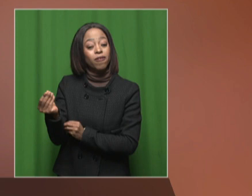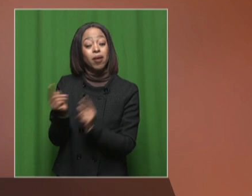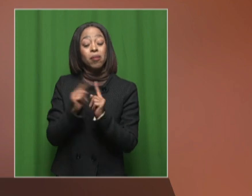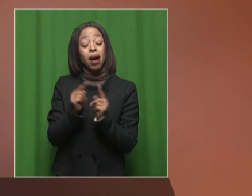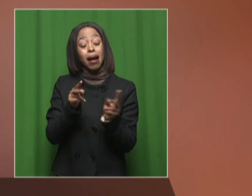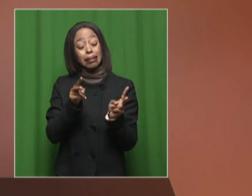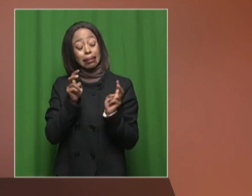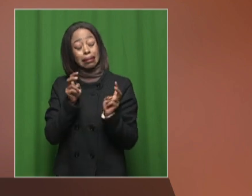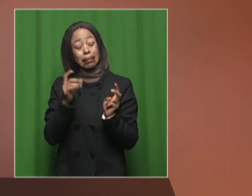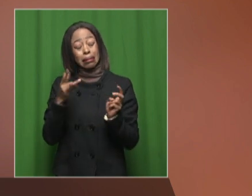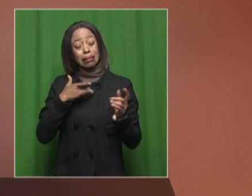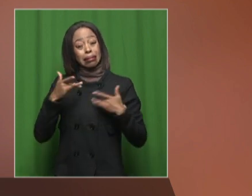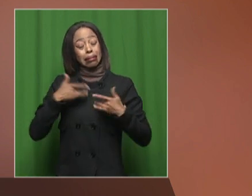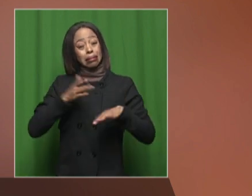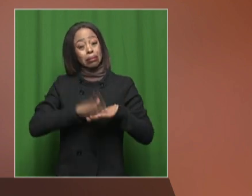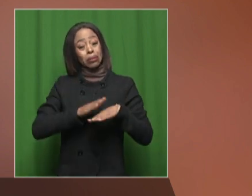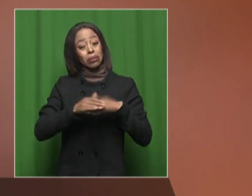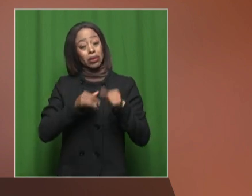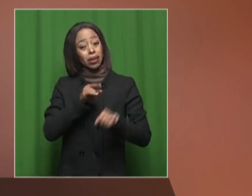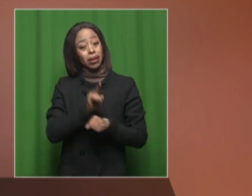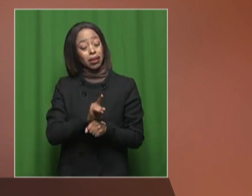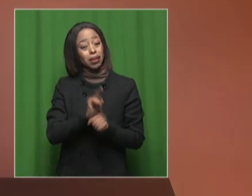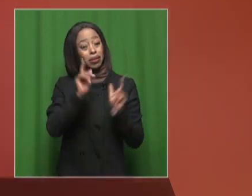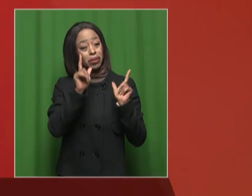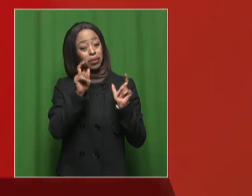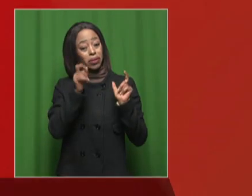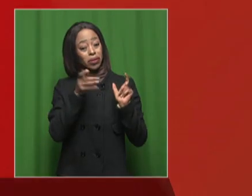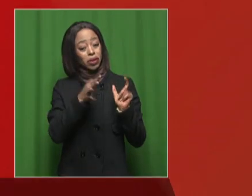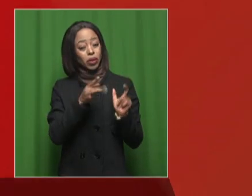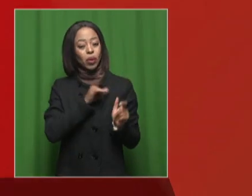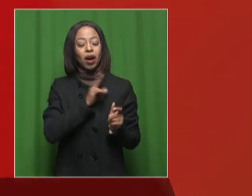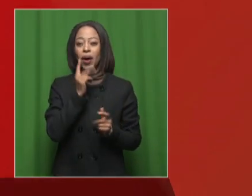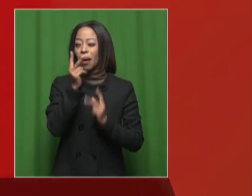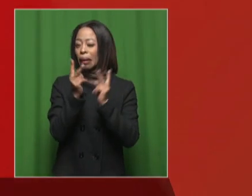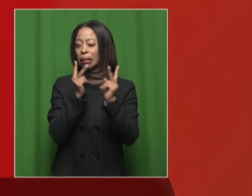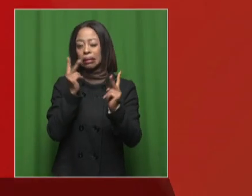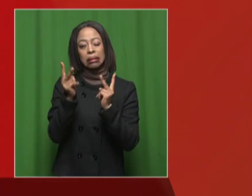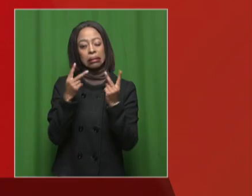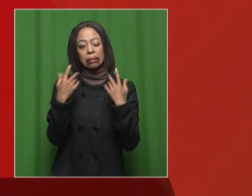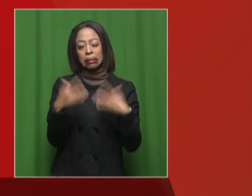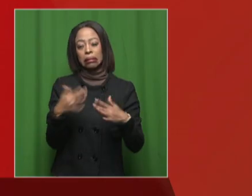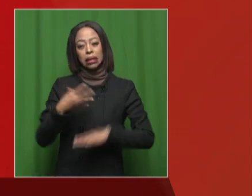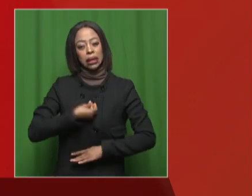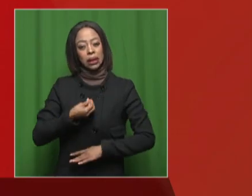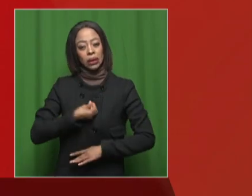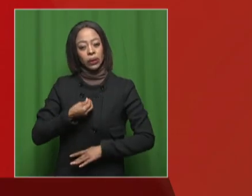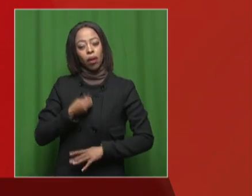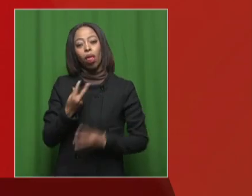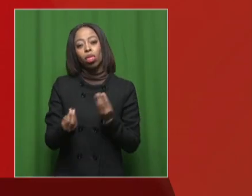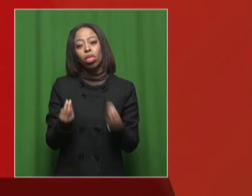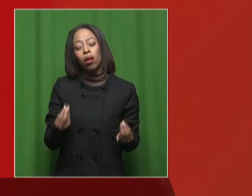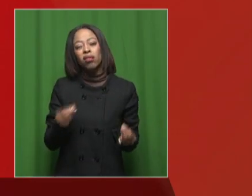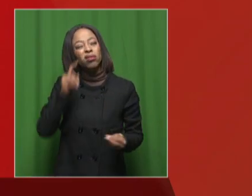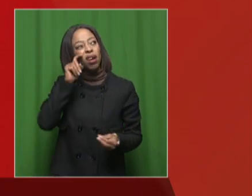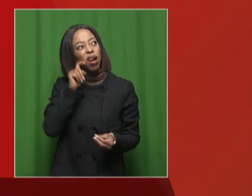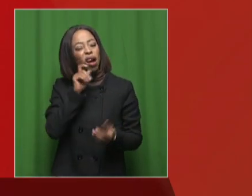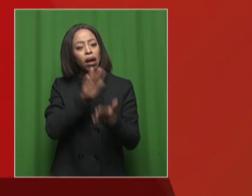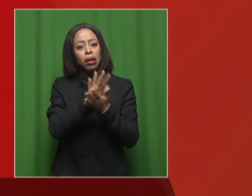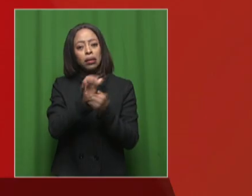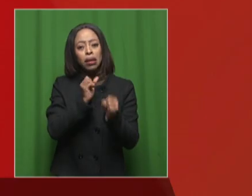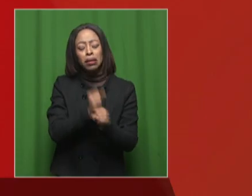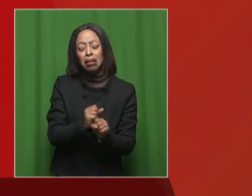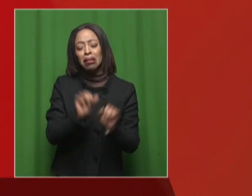what worries me about this condition you've got on the slide there is that we're seeing this at a very young age, children as young as like 10